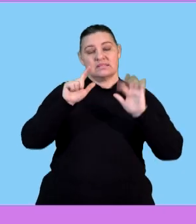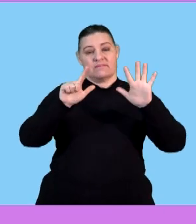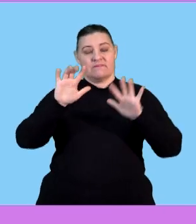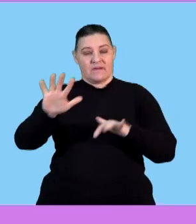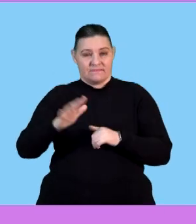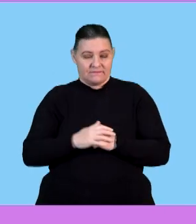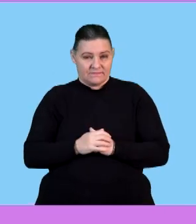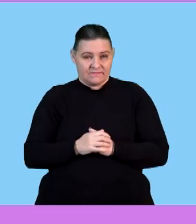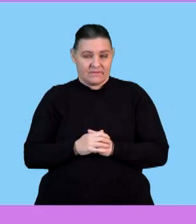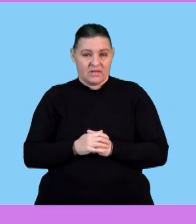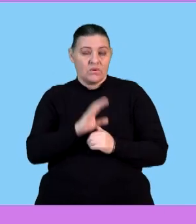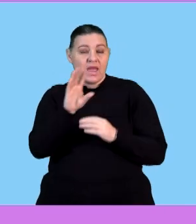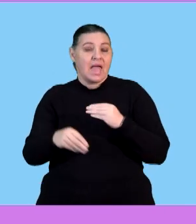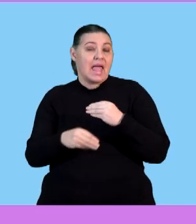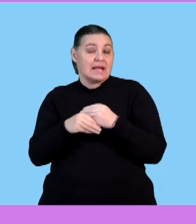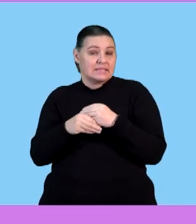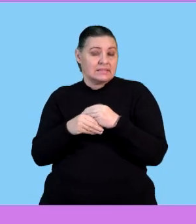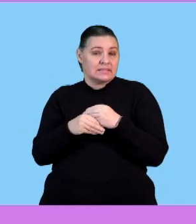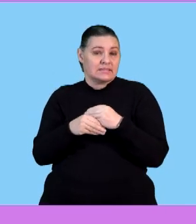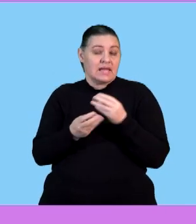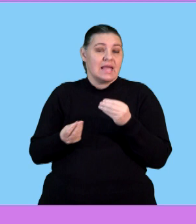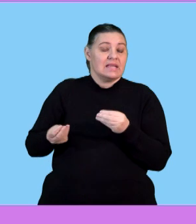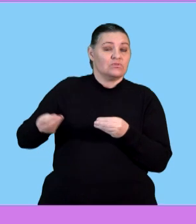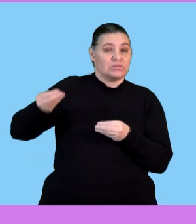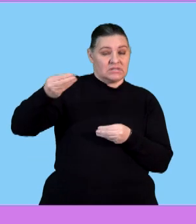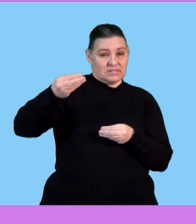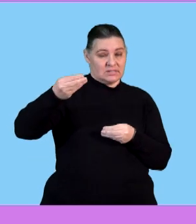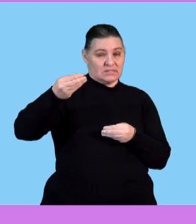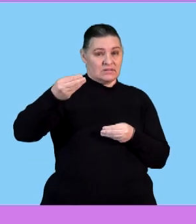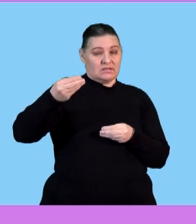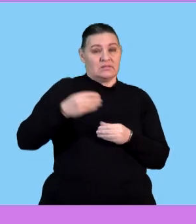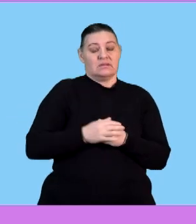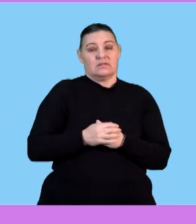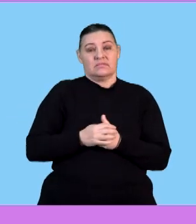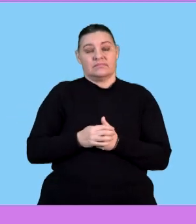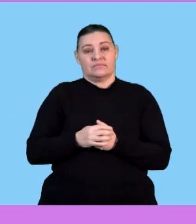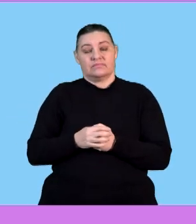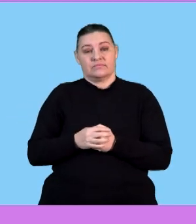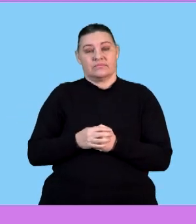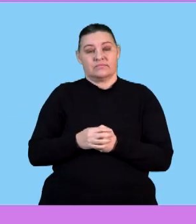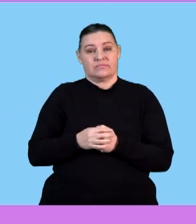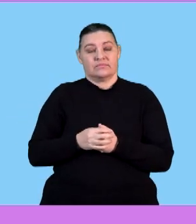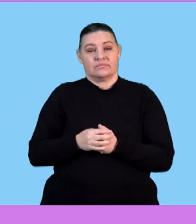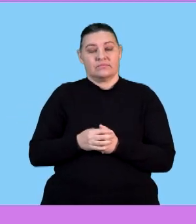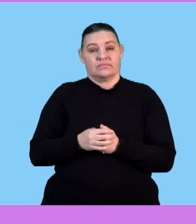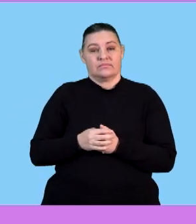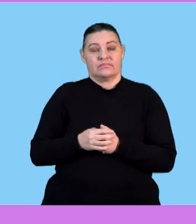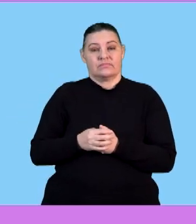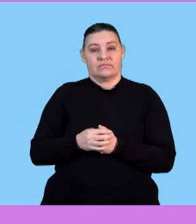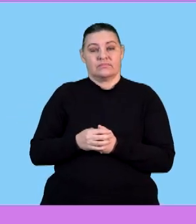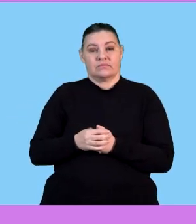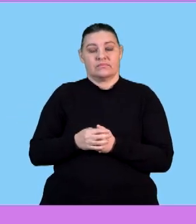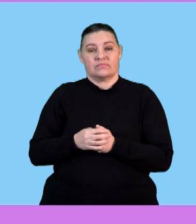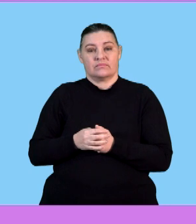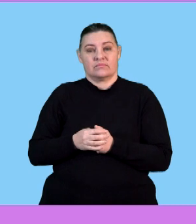24,918.75. I then add on the interest. There's the interest there. All right. We add